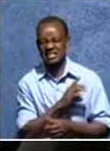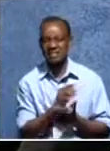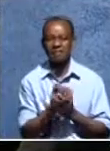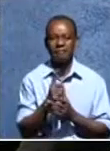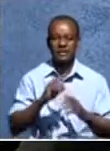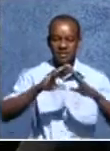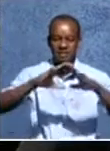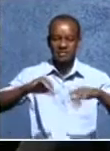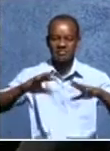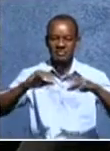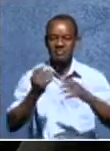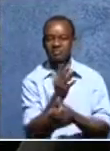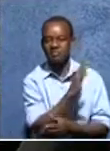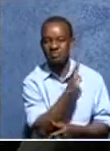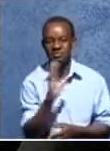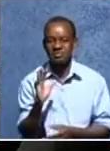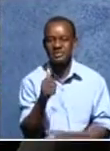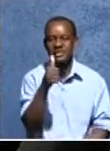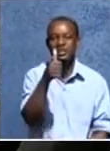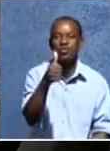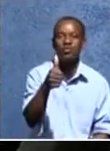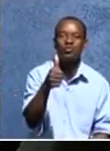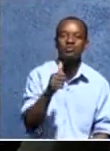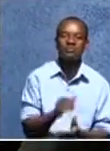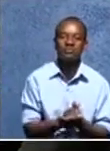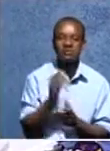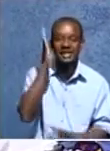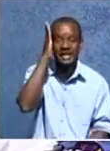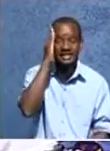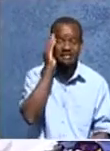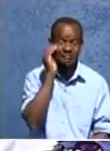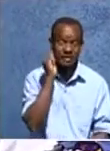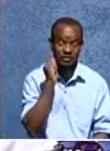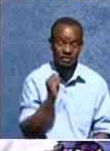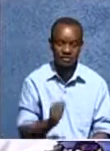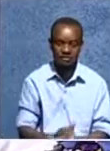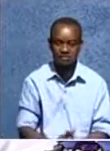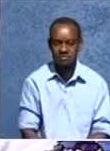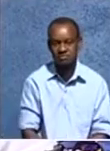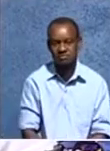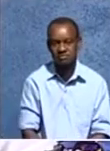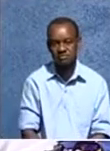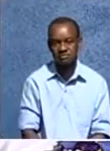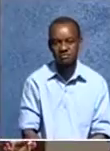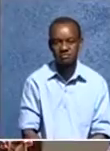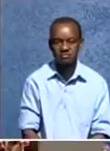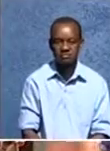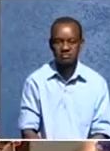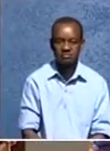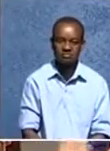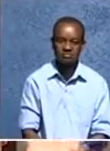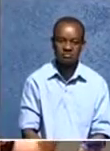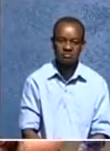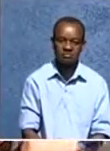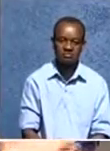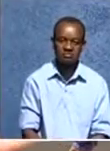in itself. I promise you, Mr. Naubeb, I will not be one of those Namibians who will be doing the camping. But nevertheless, see, exactly we will my point. Talk. But there